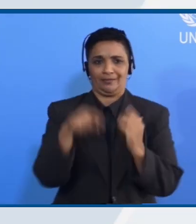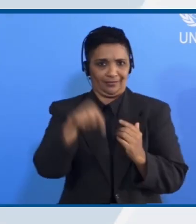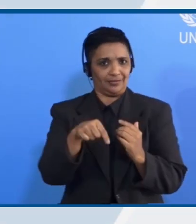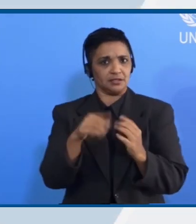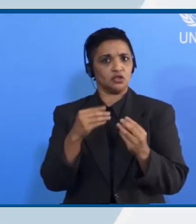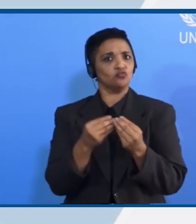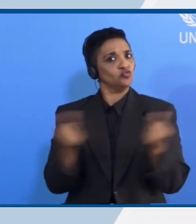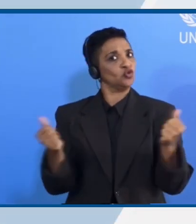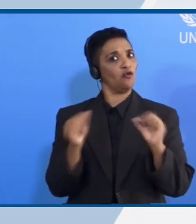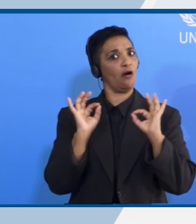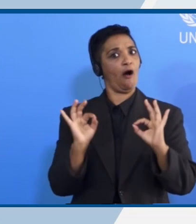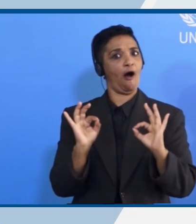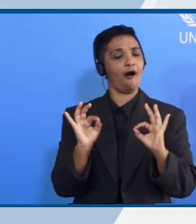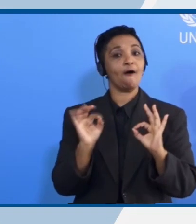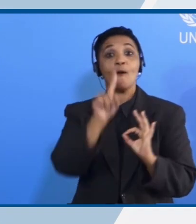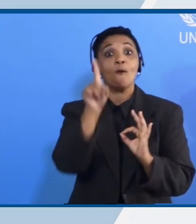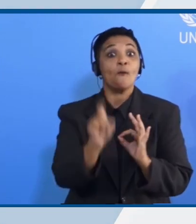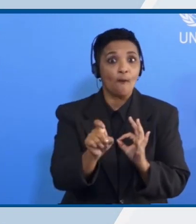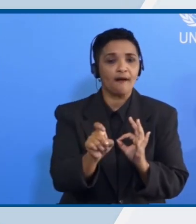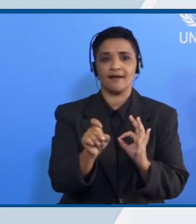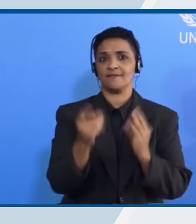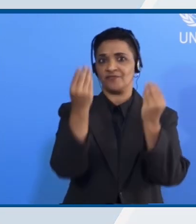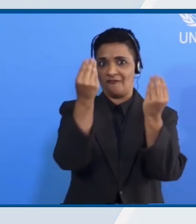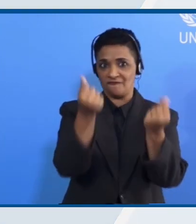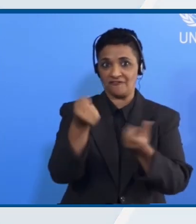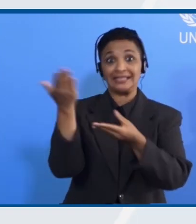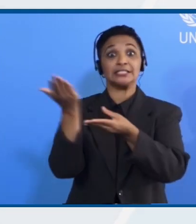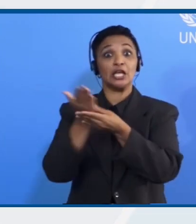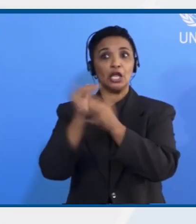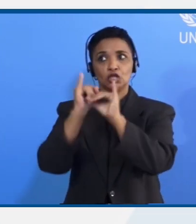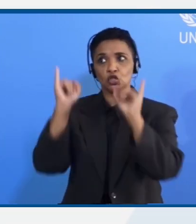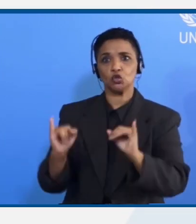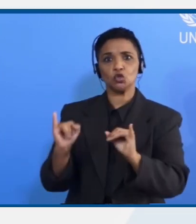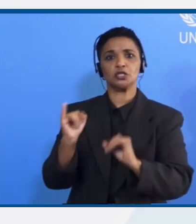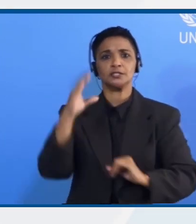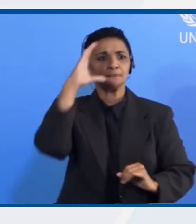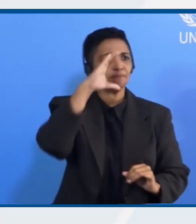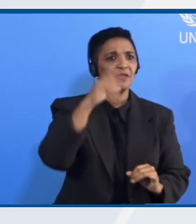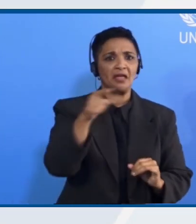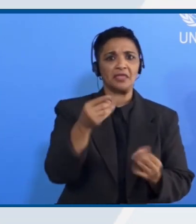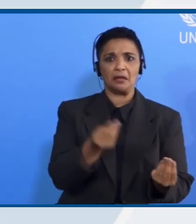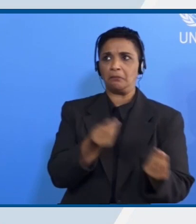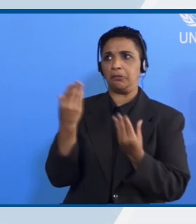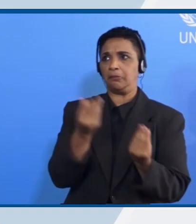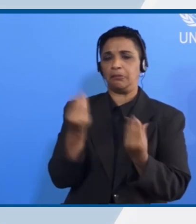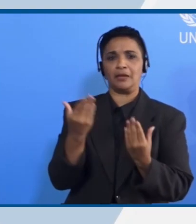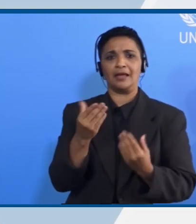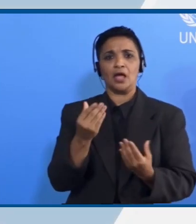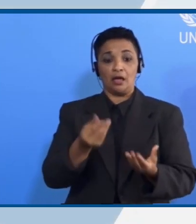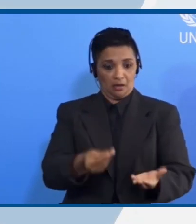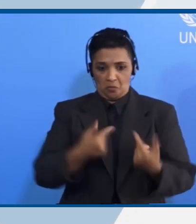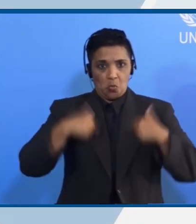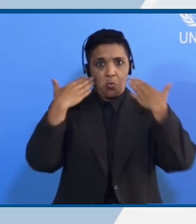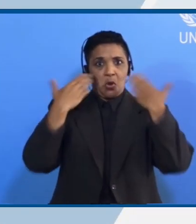will solve, because the banks, the financial institutions are basically looking to be spoon-fed. Just tell us where we need to